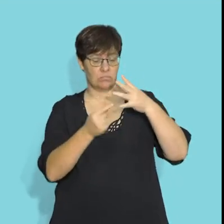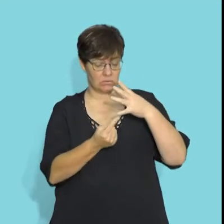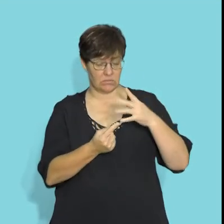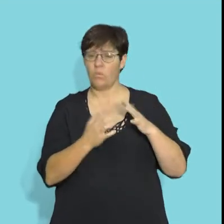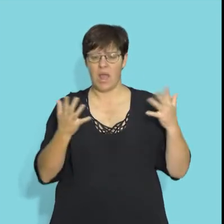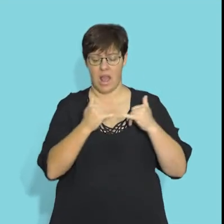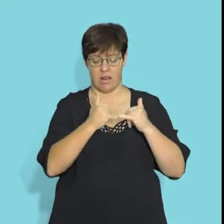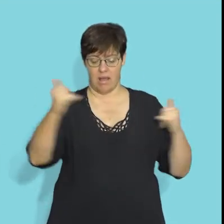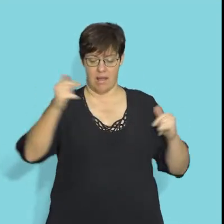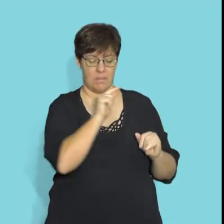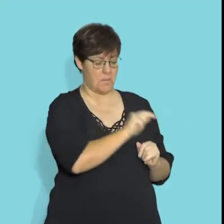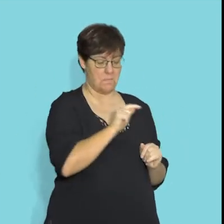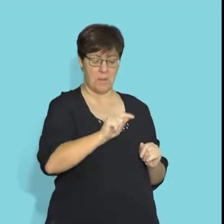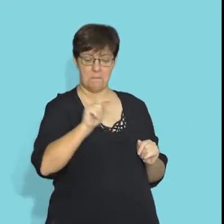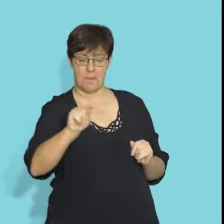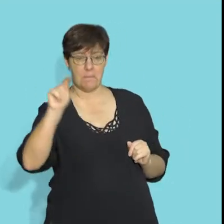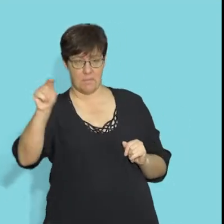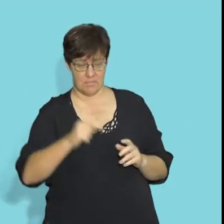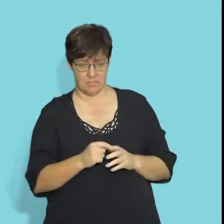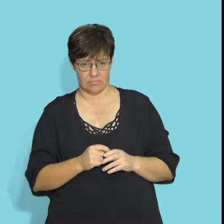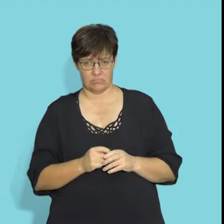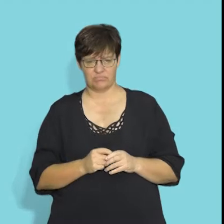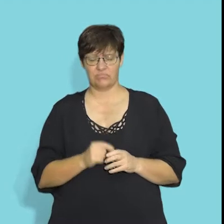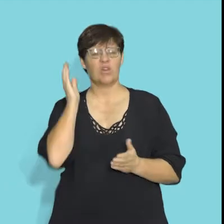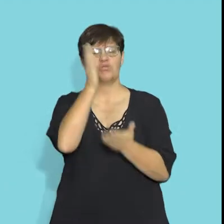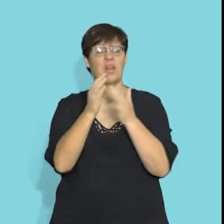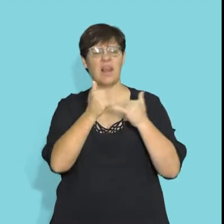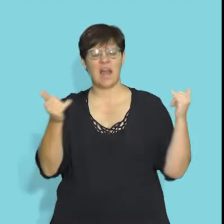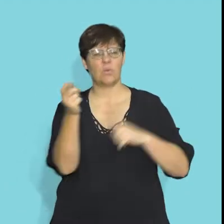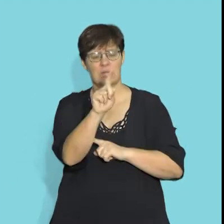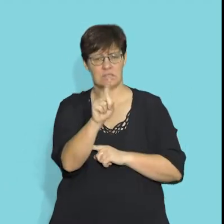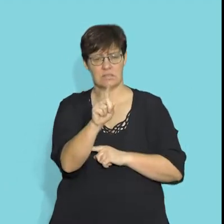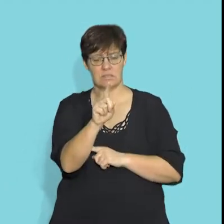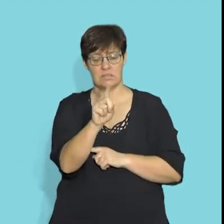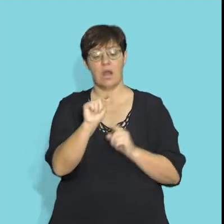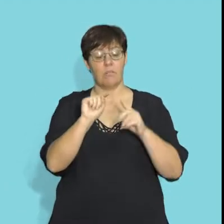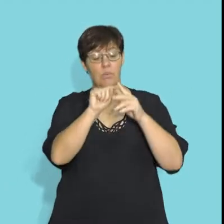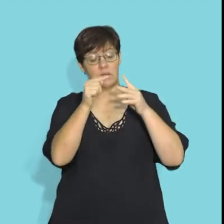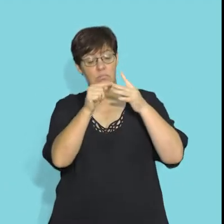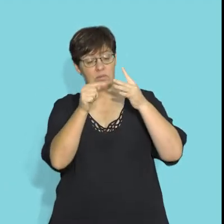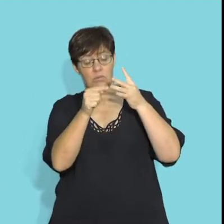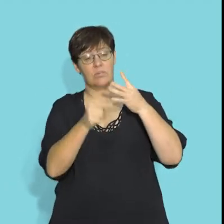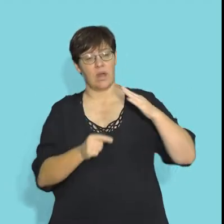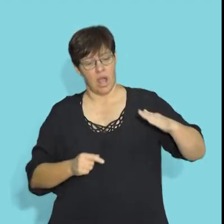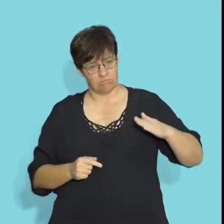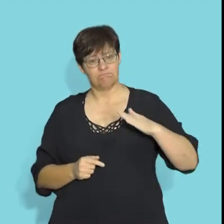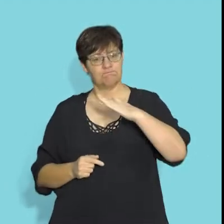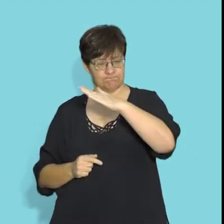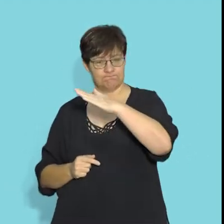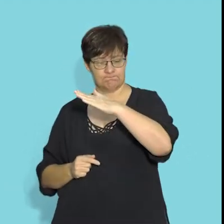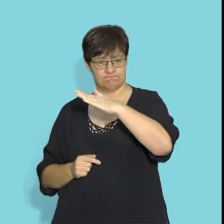the definition of a straight line is a set of points with a constant gradient